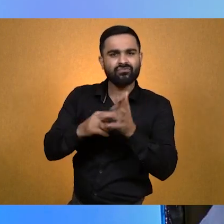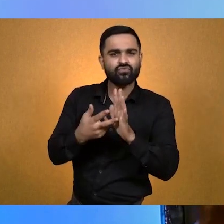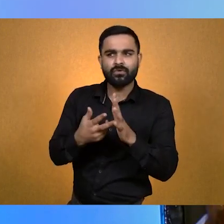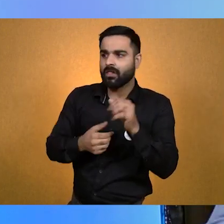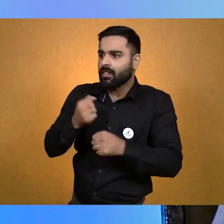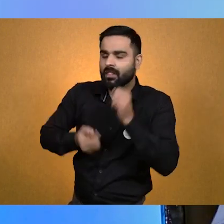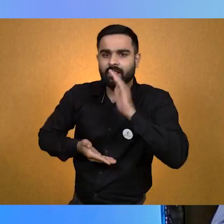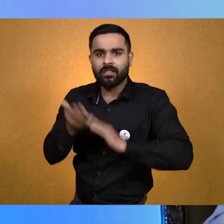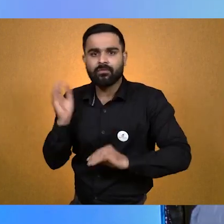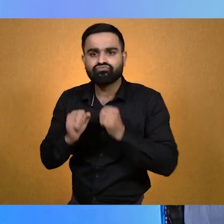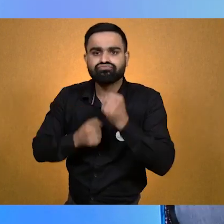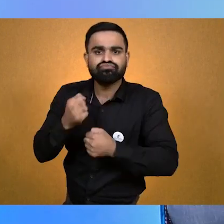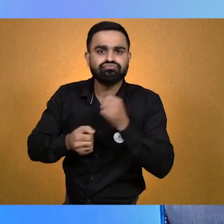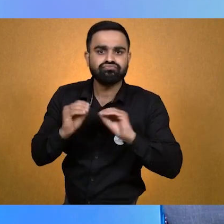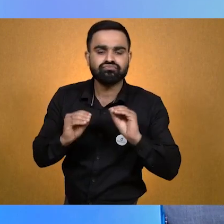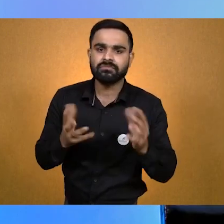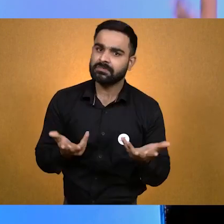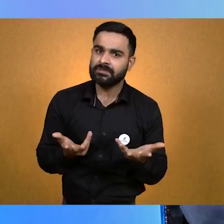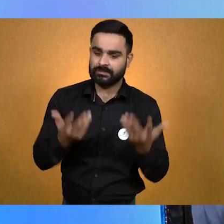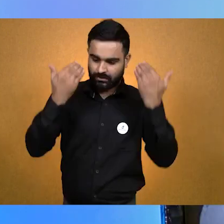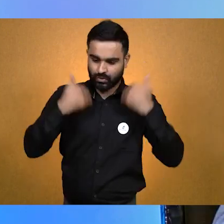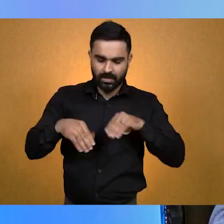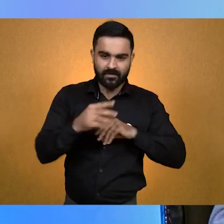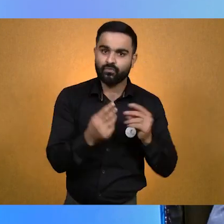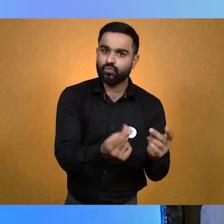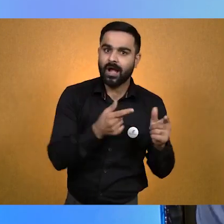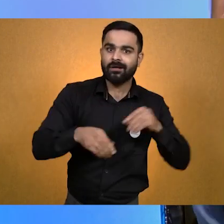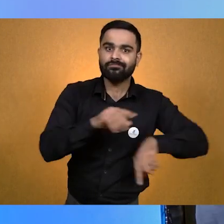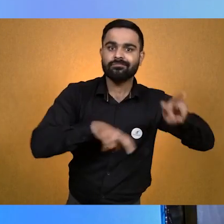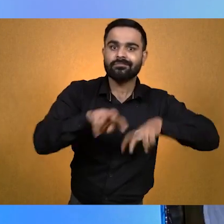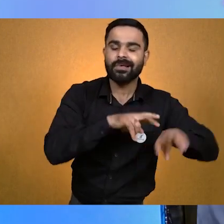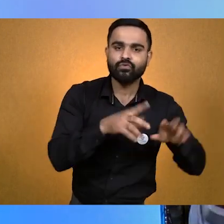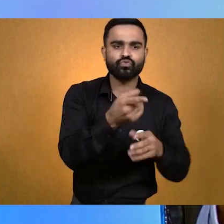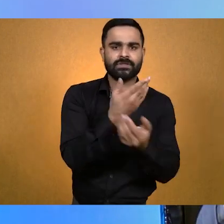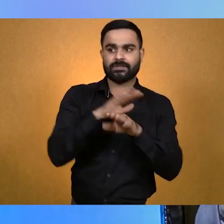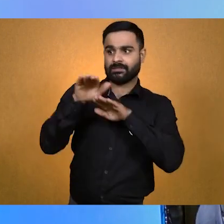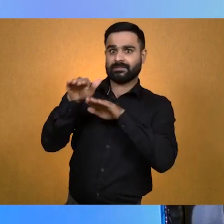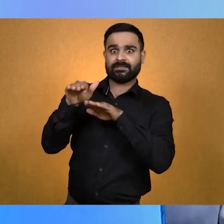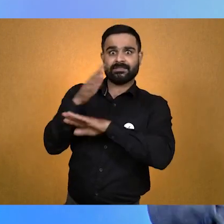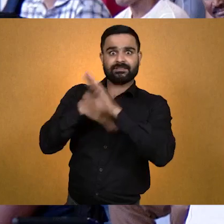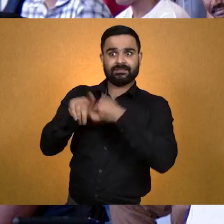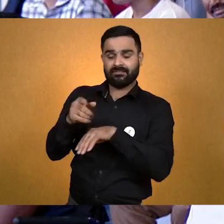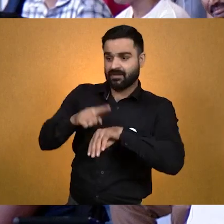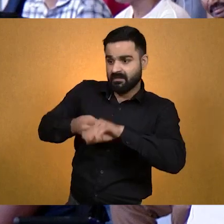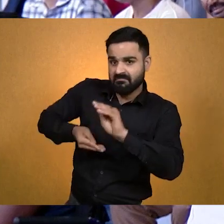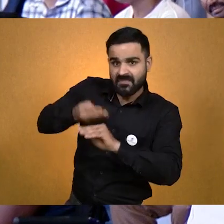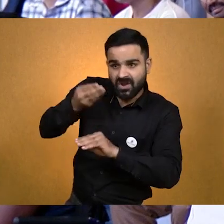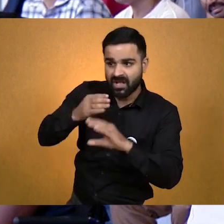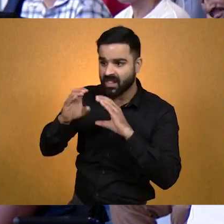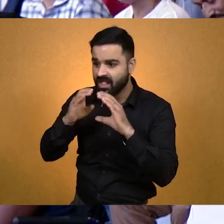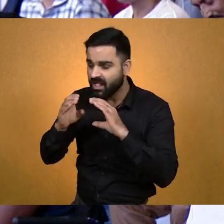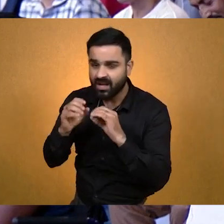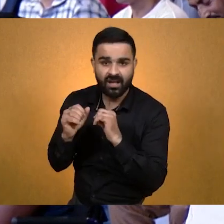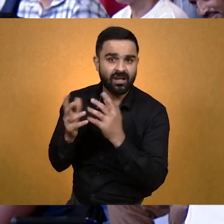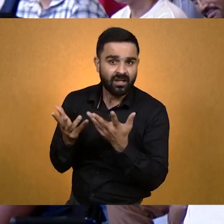able to run. They may not be able to sort of physically move as fast. You might, depending on the disability, need to spend more time communicating